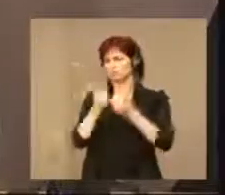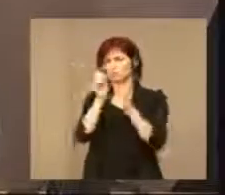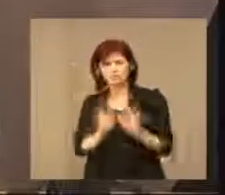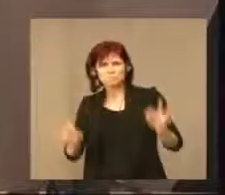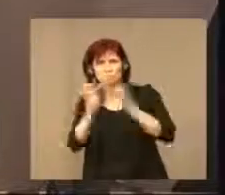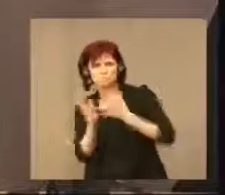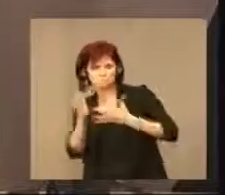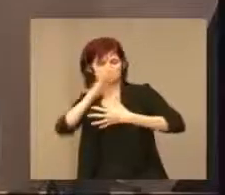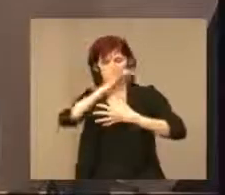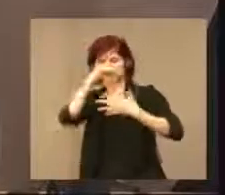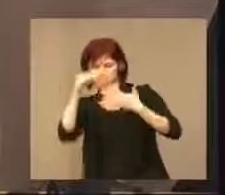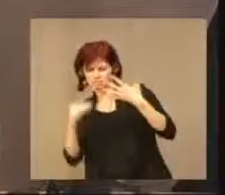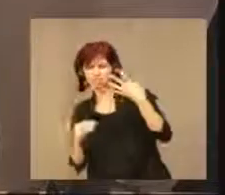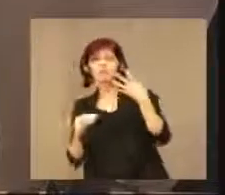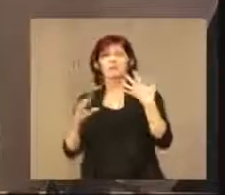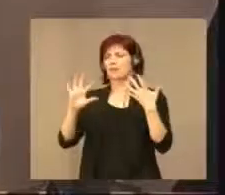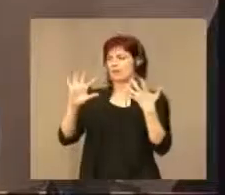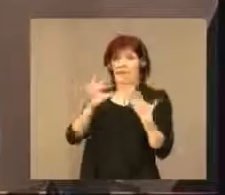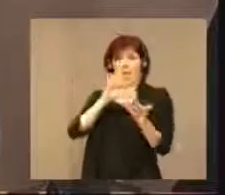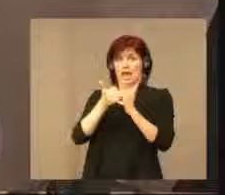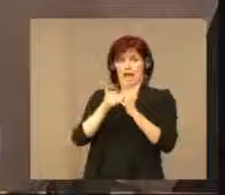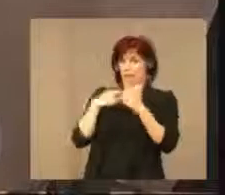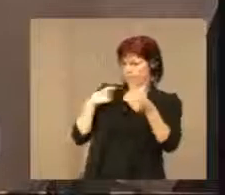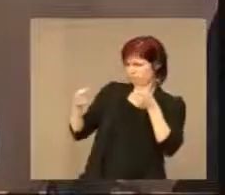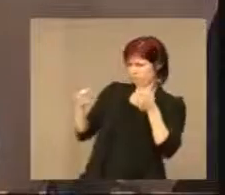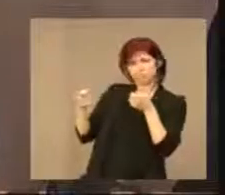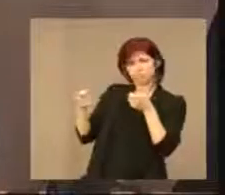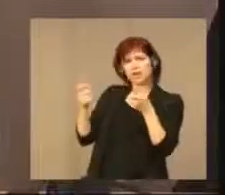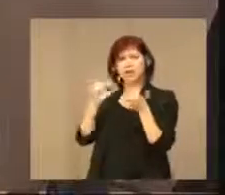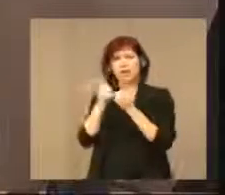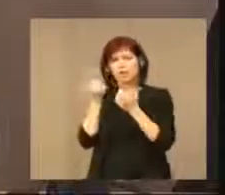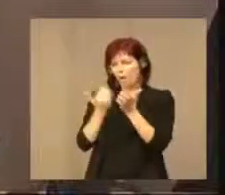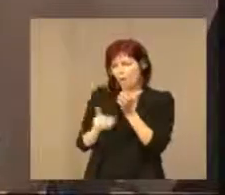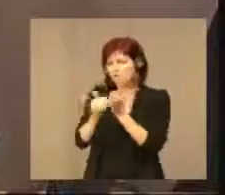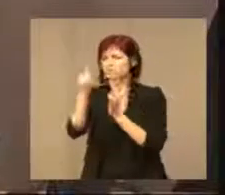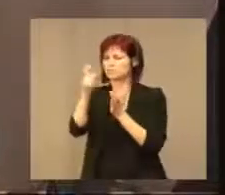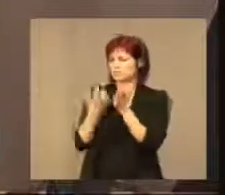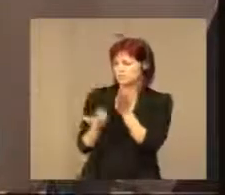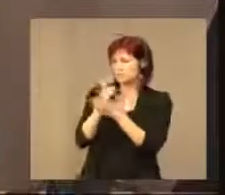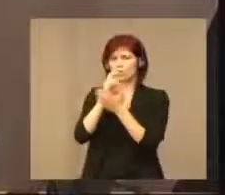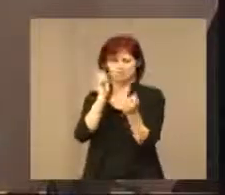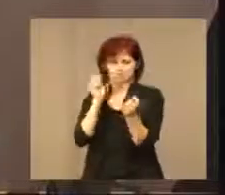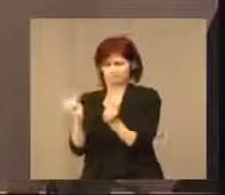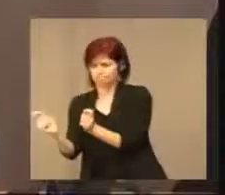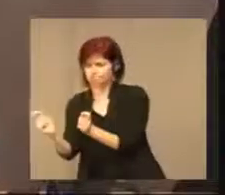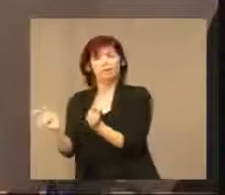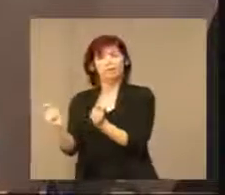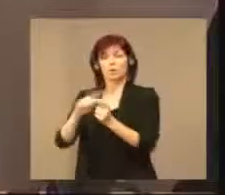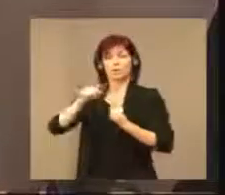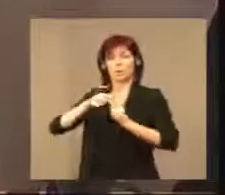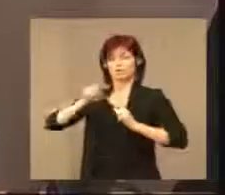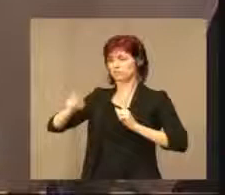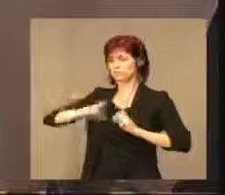could be monitored and enforced, when and how, and how often should it be reviewed, how and when to report to First Nations on